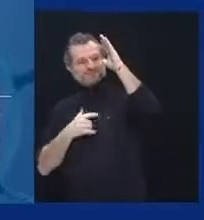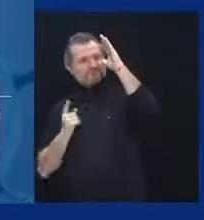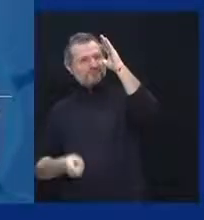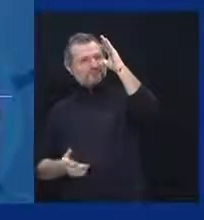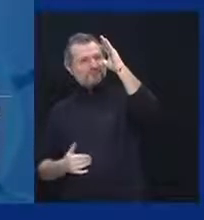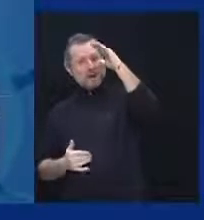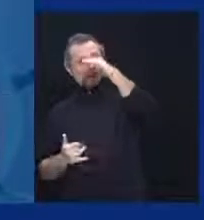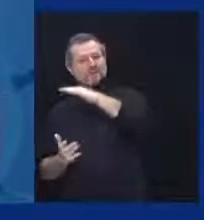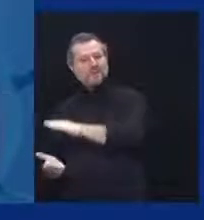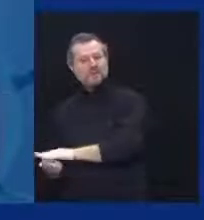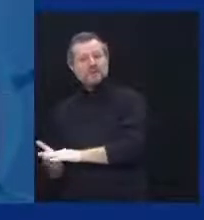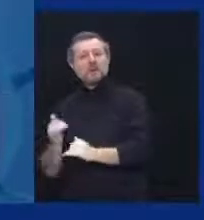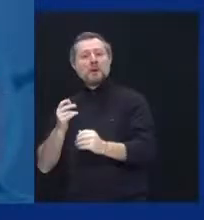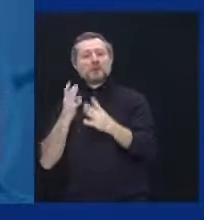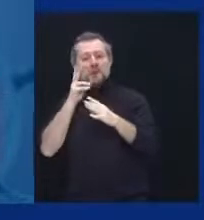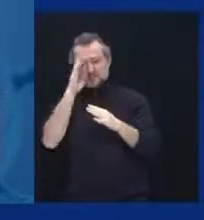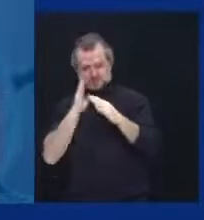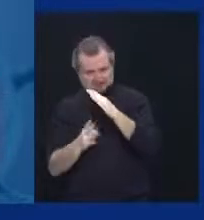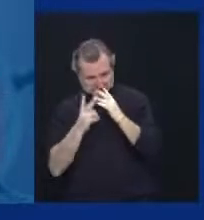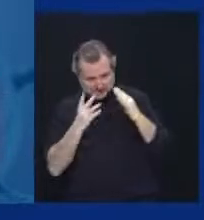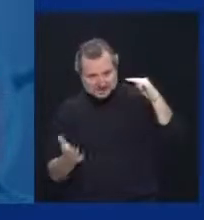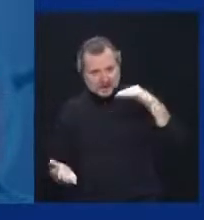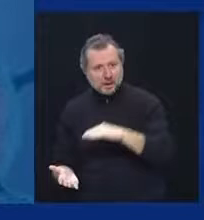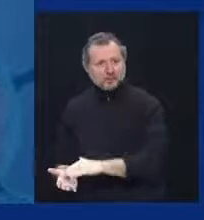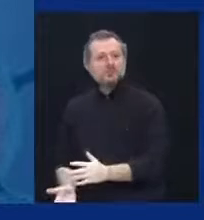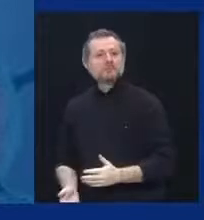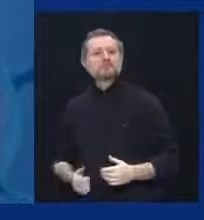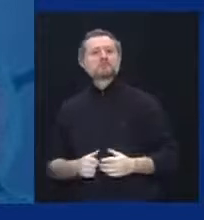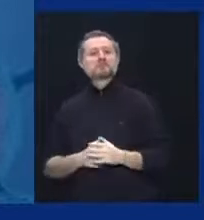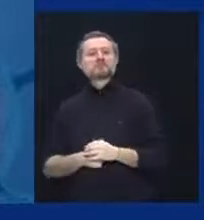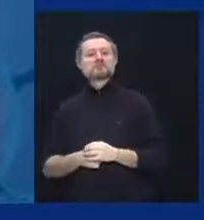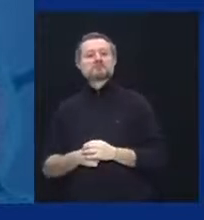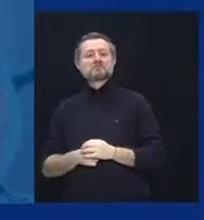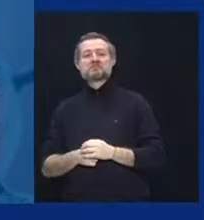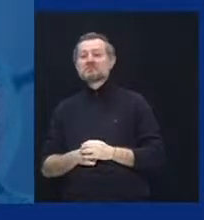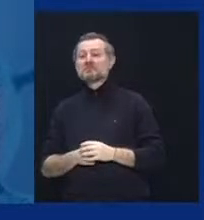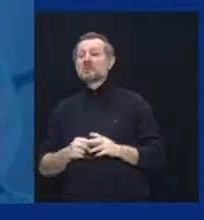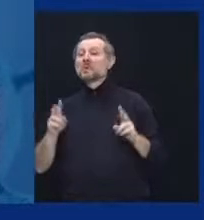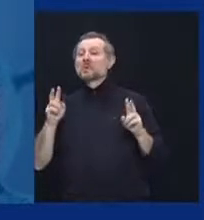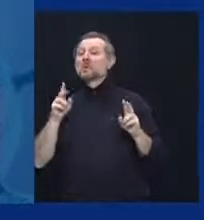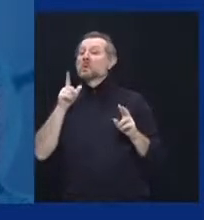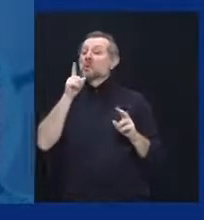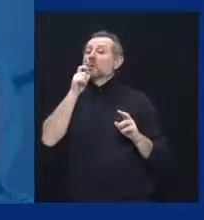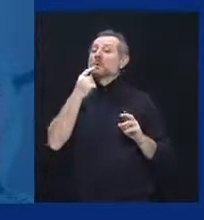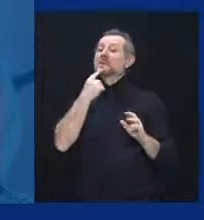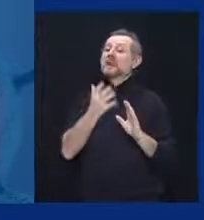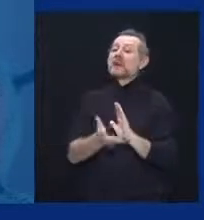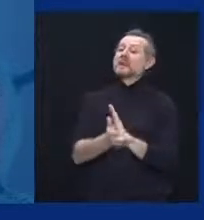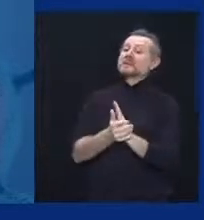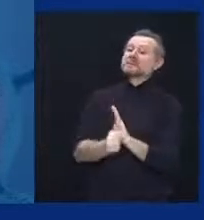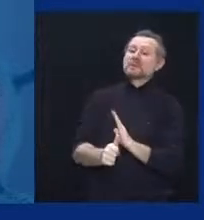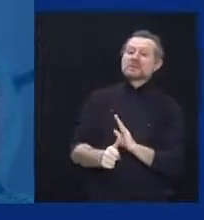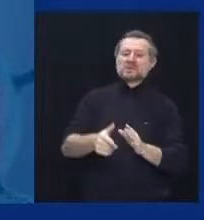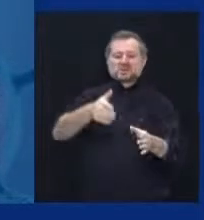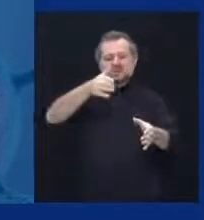of hospitalizations that are dropping. The experts, in quotes, those are air